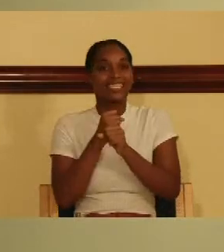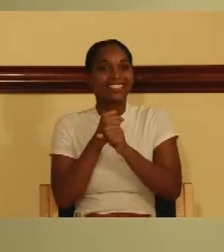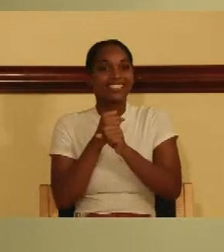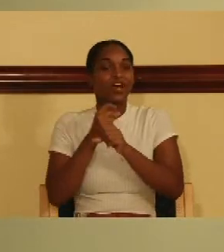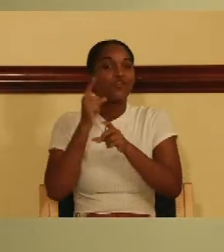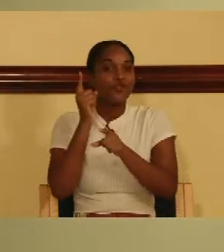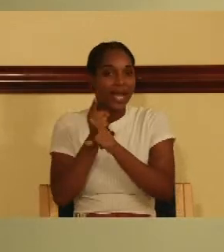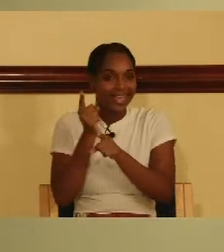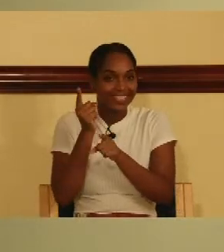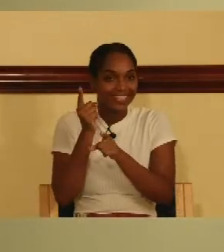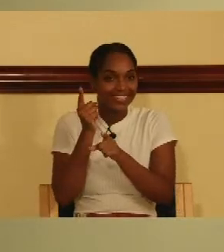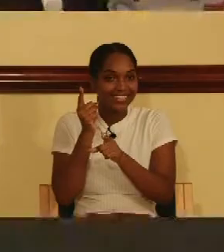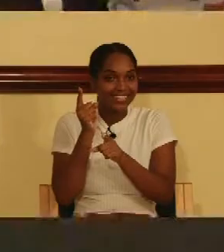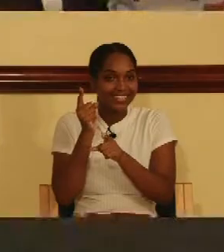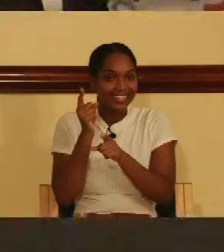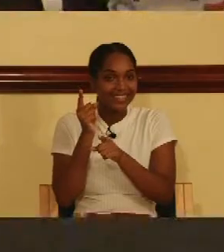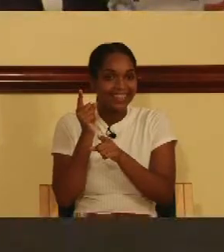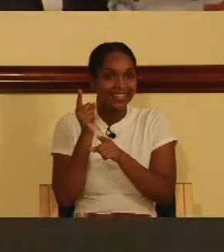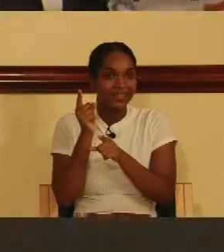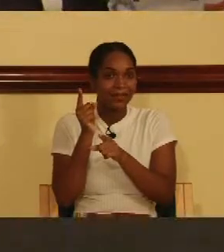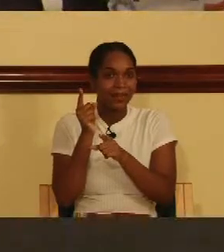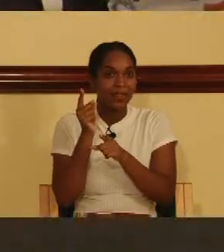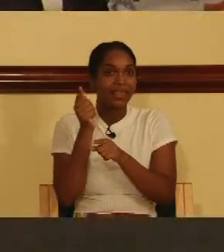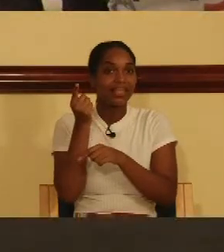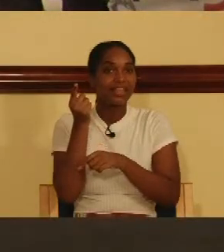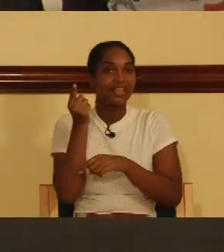correct, the